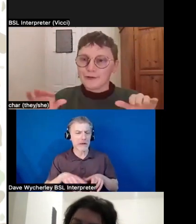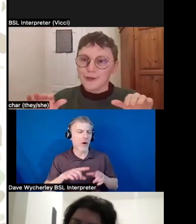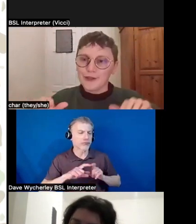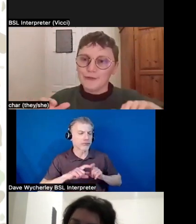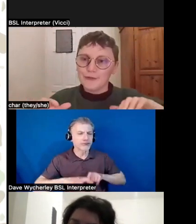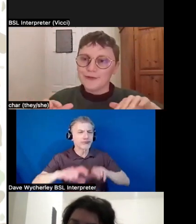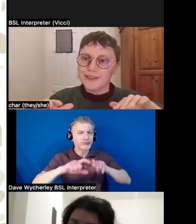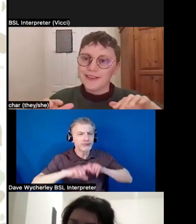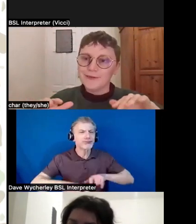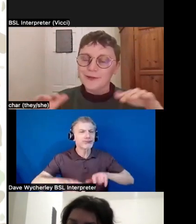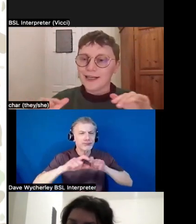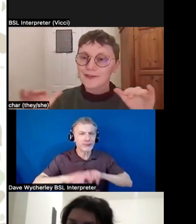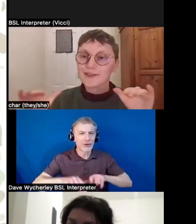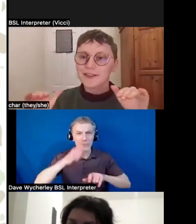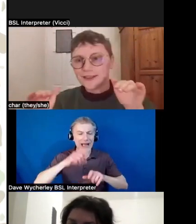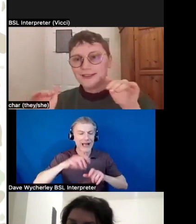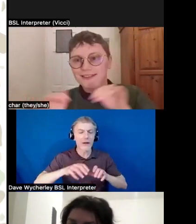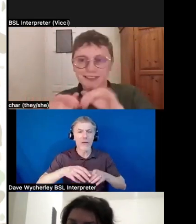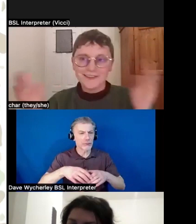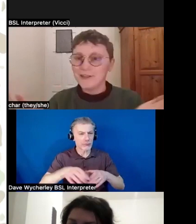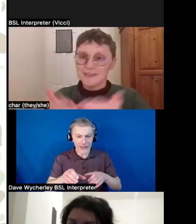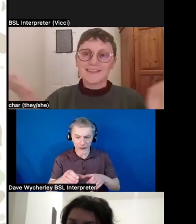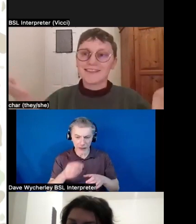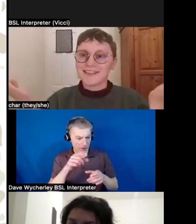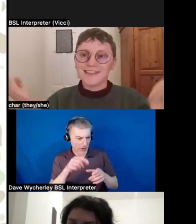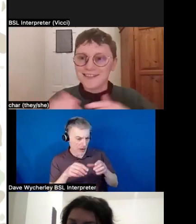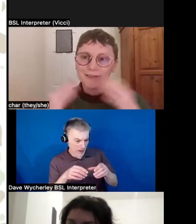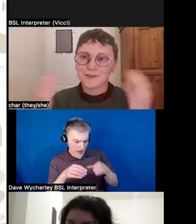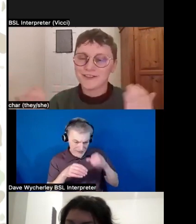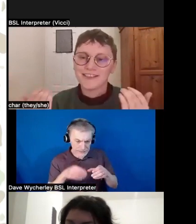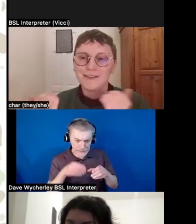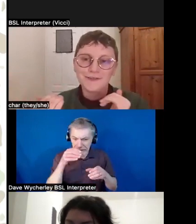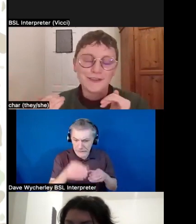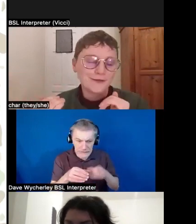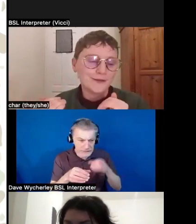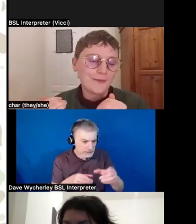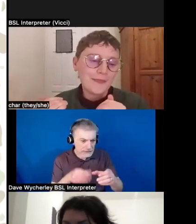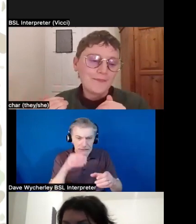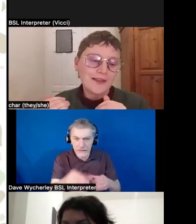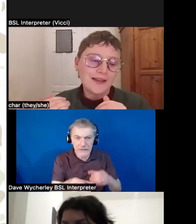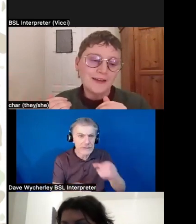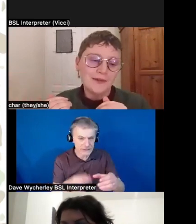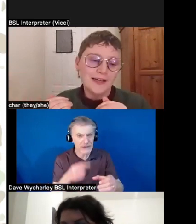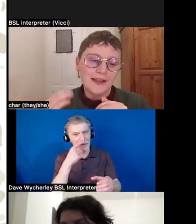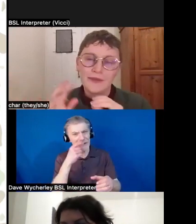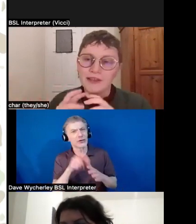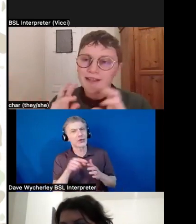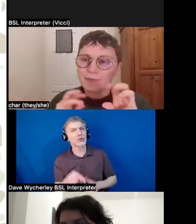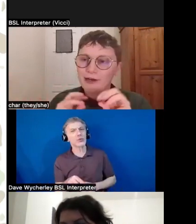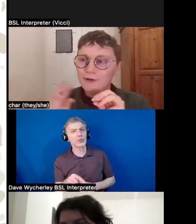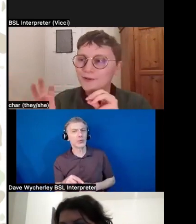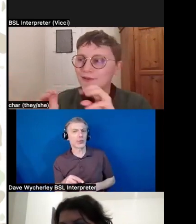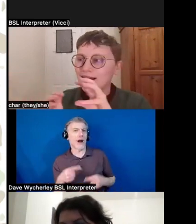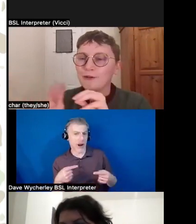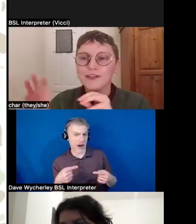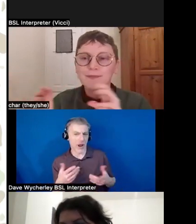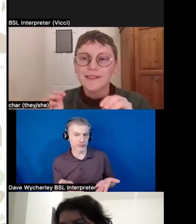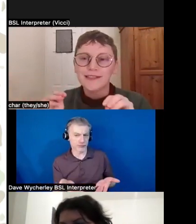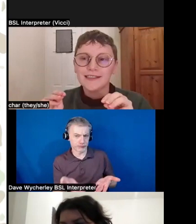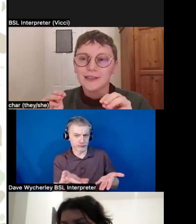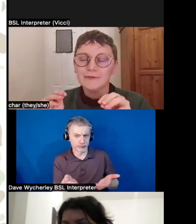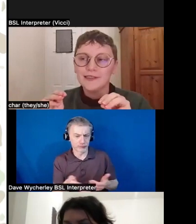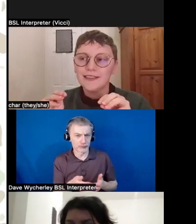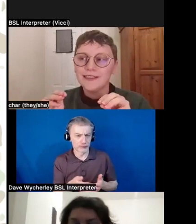very groundwork on which we're kind of stood as a society or as an individual, and then think about how